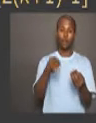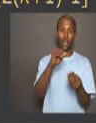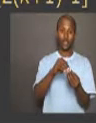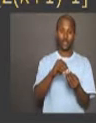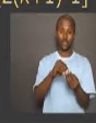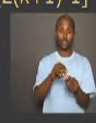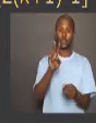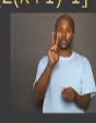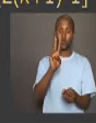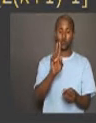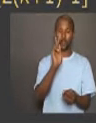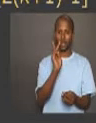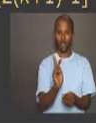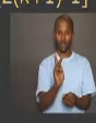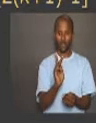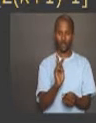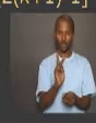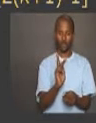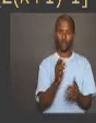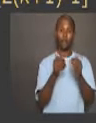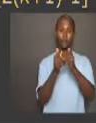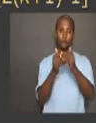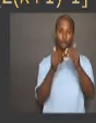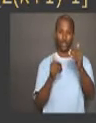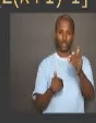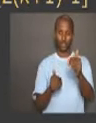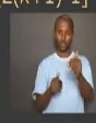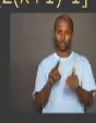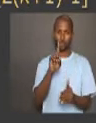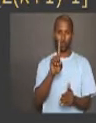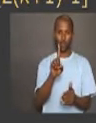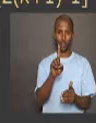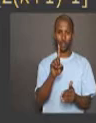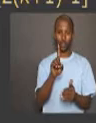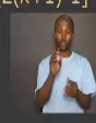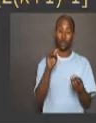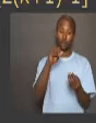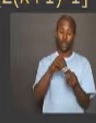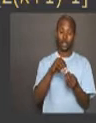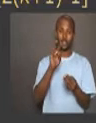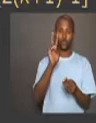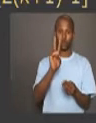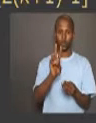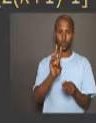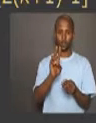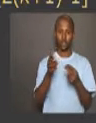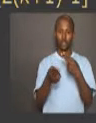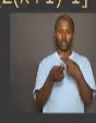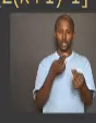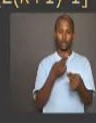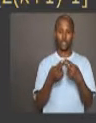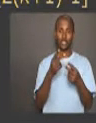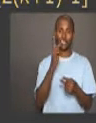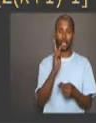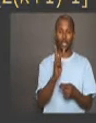plus 2k minus 1 plus 2 times